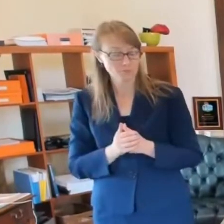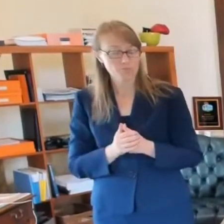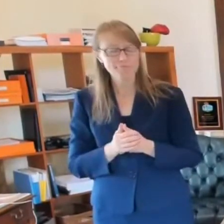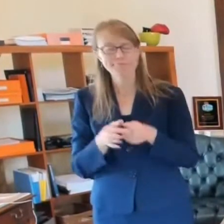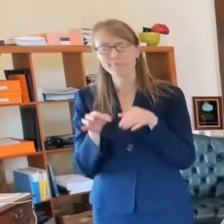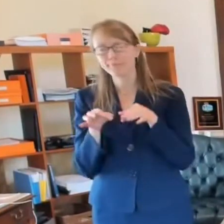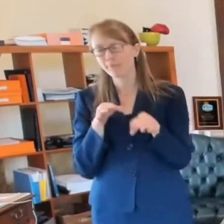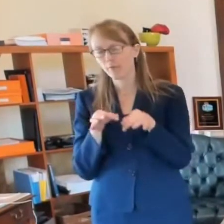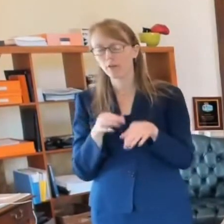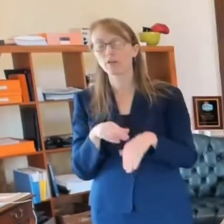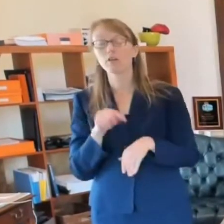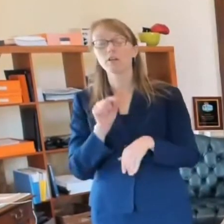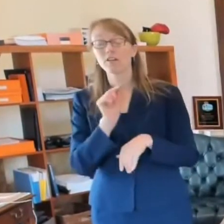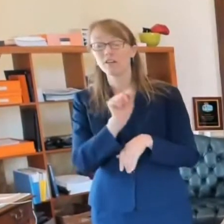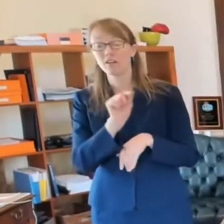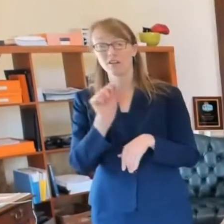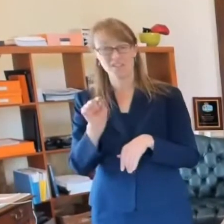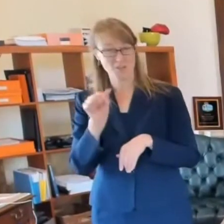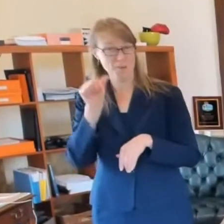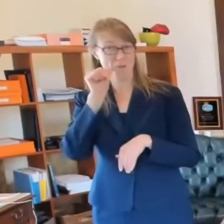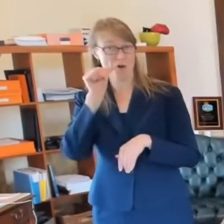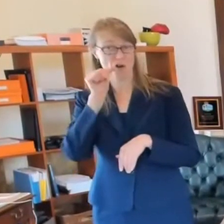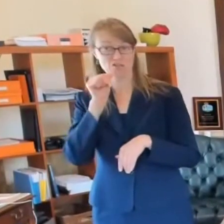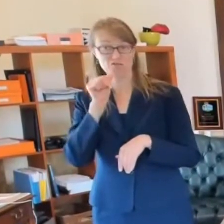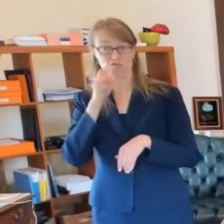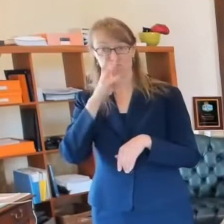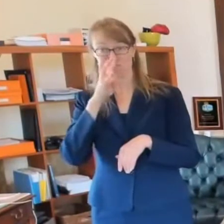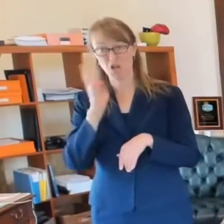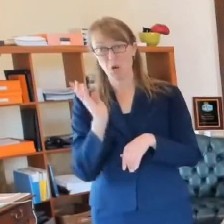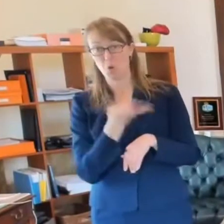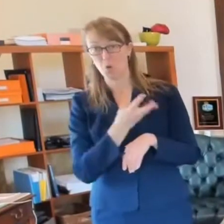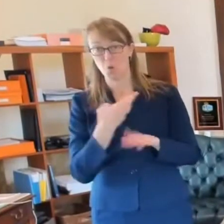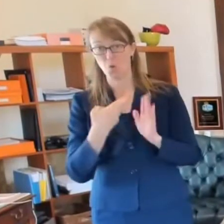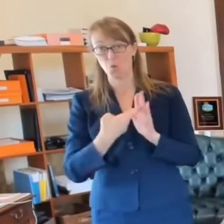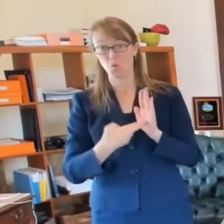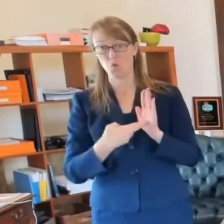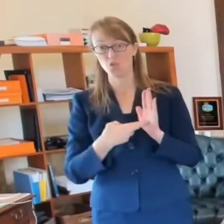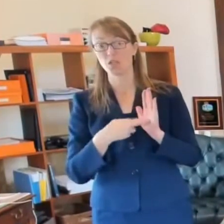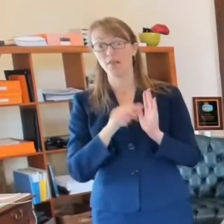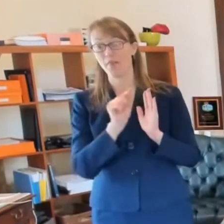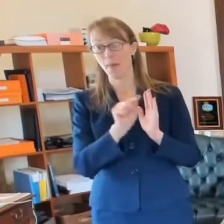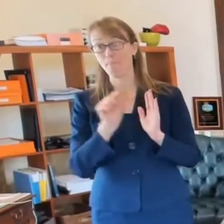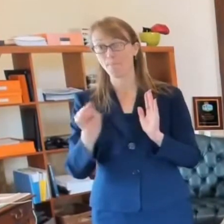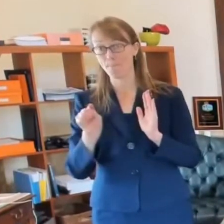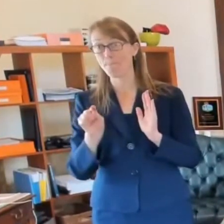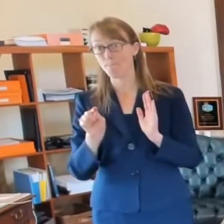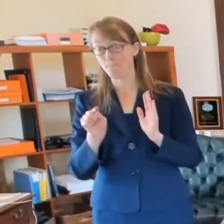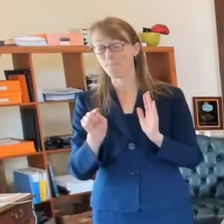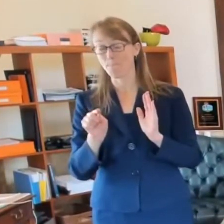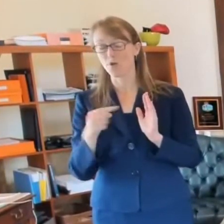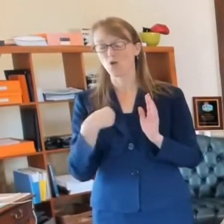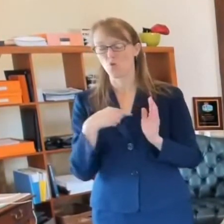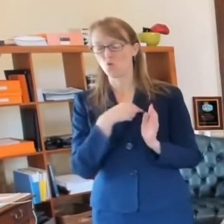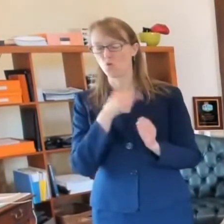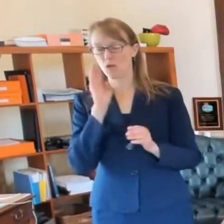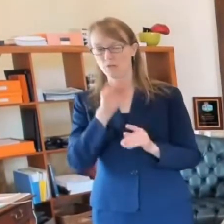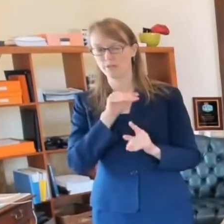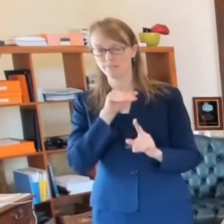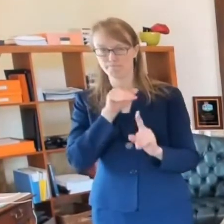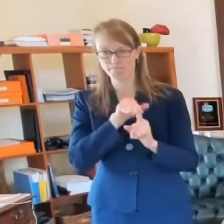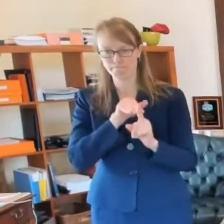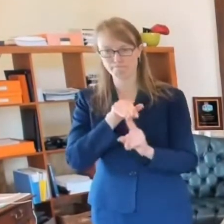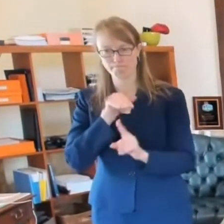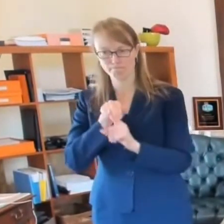really ignoring the social distancing and the mask wearing for them